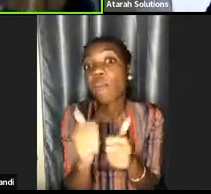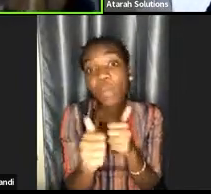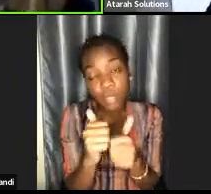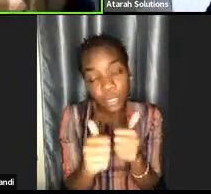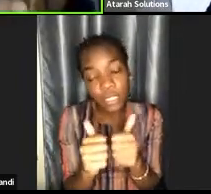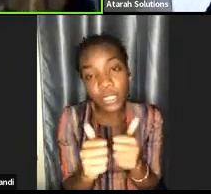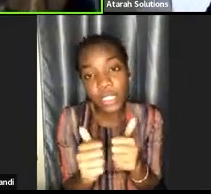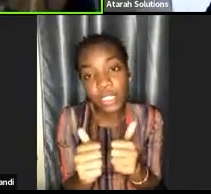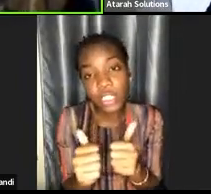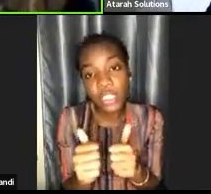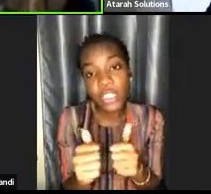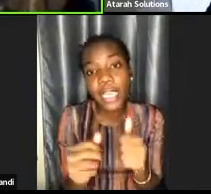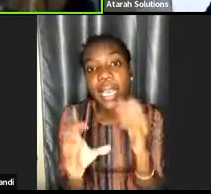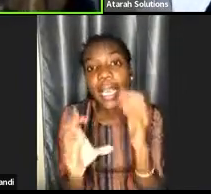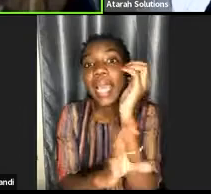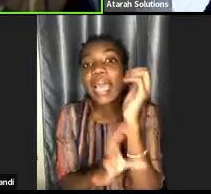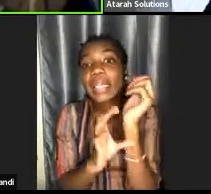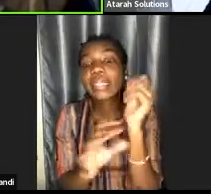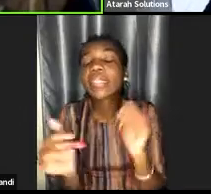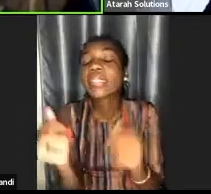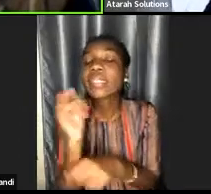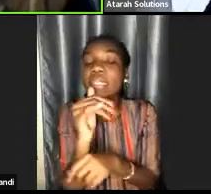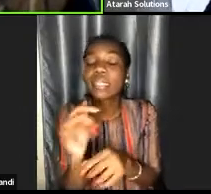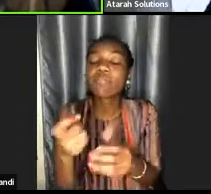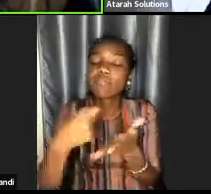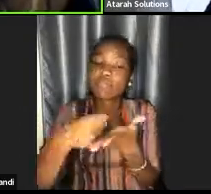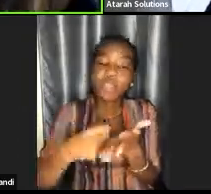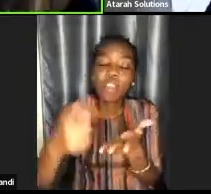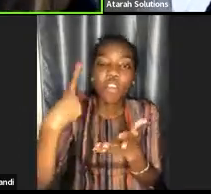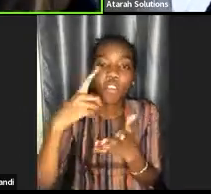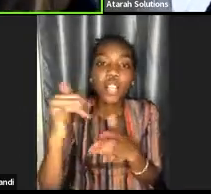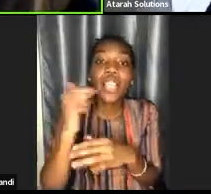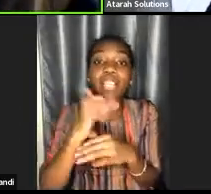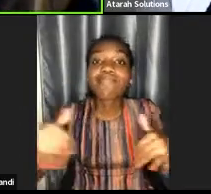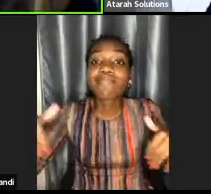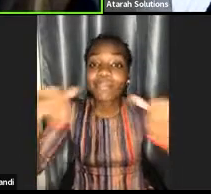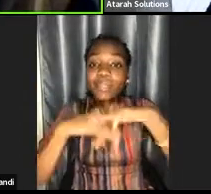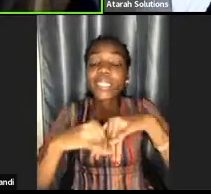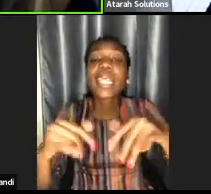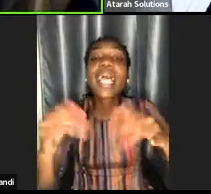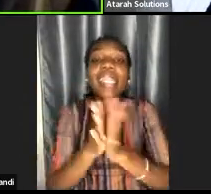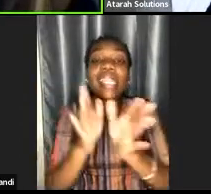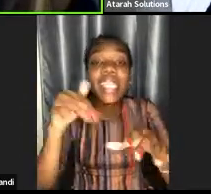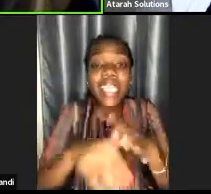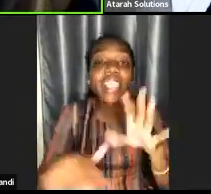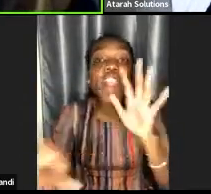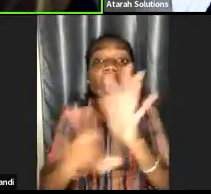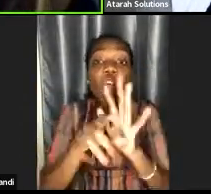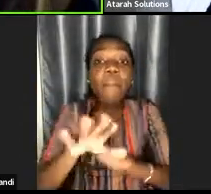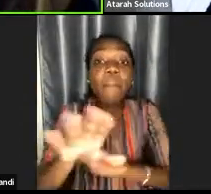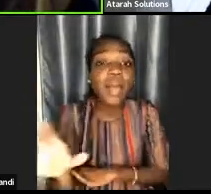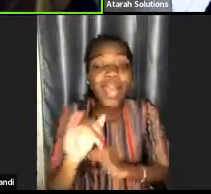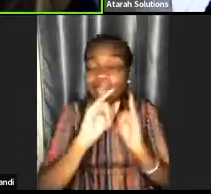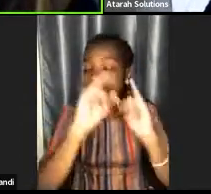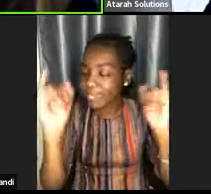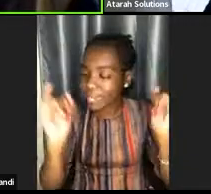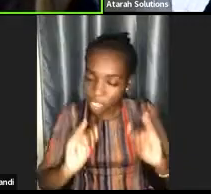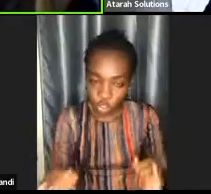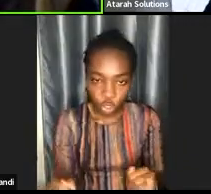those countries which sign up to that convention, within their jurisdictions, international